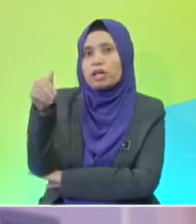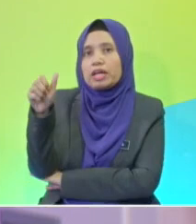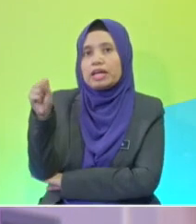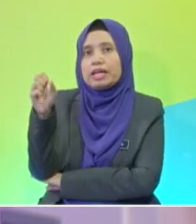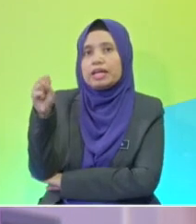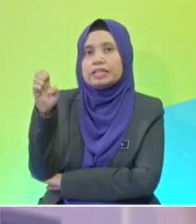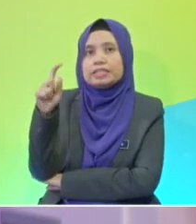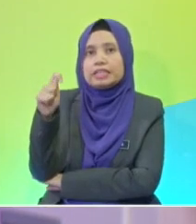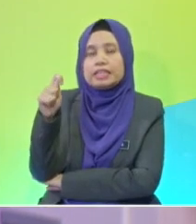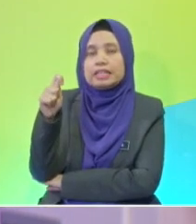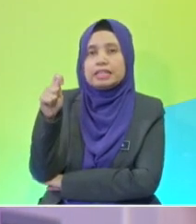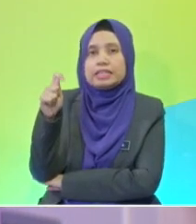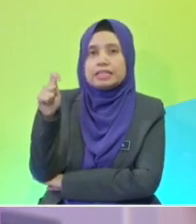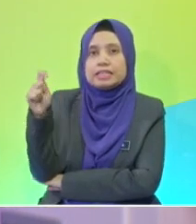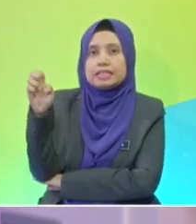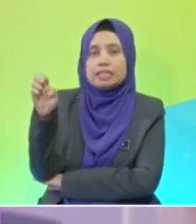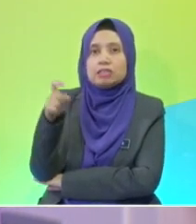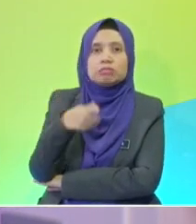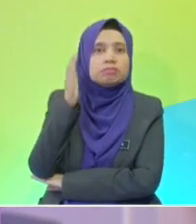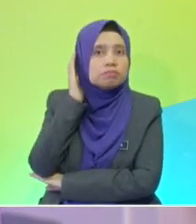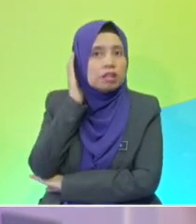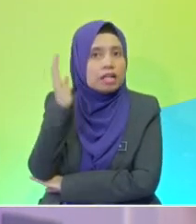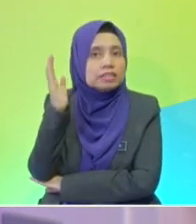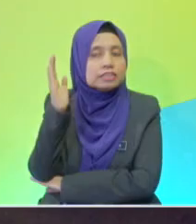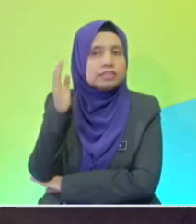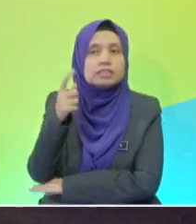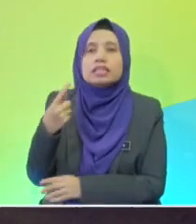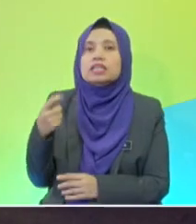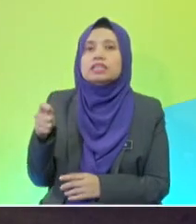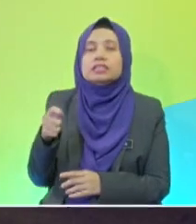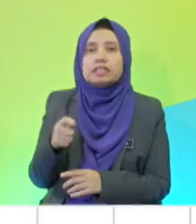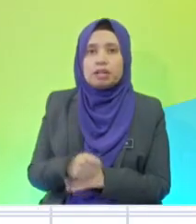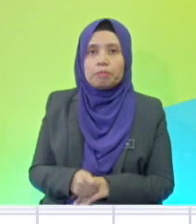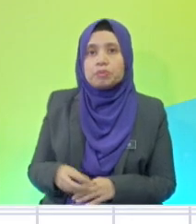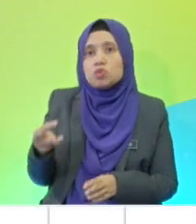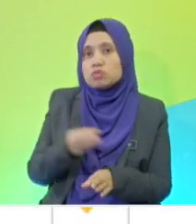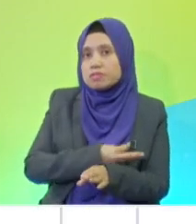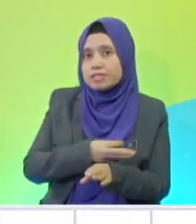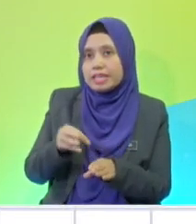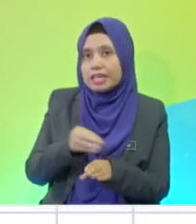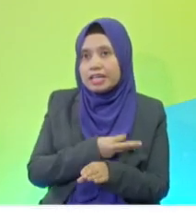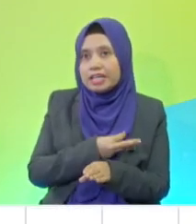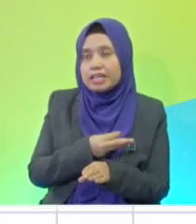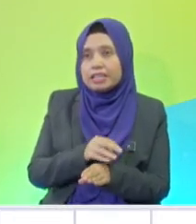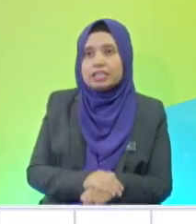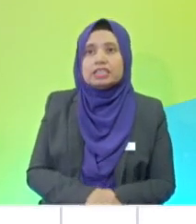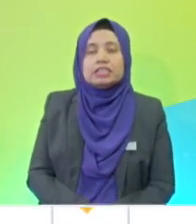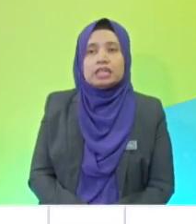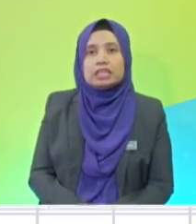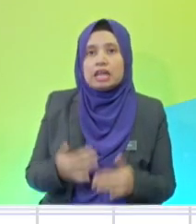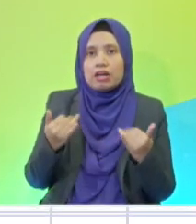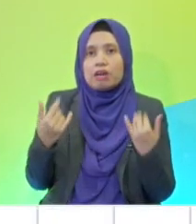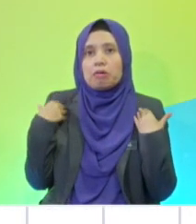use? What do you think we use to listen to music? MP3 player. She got the MP3